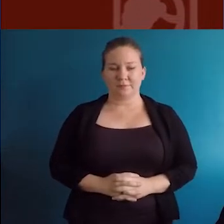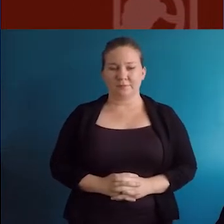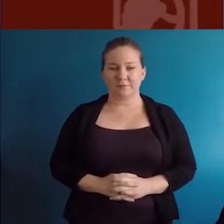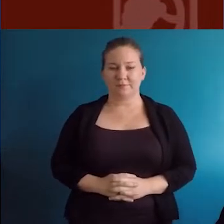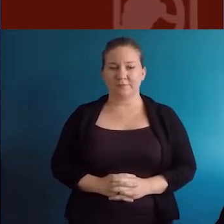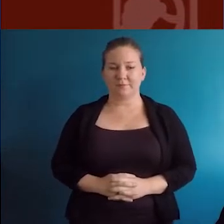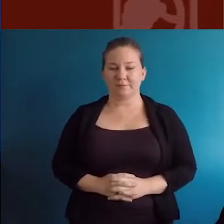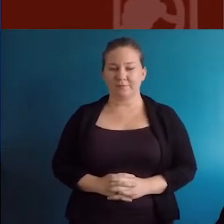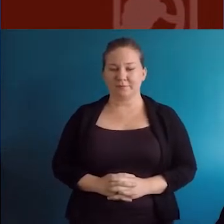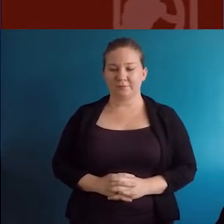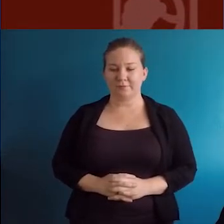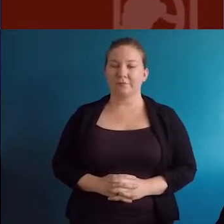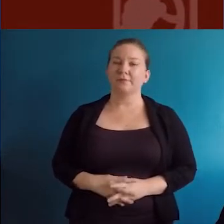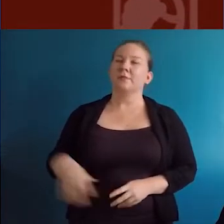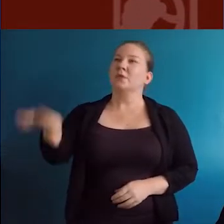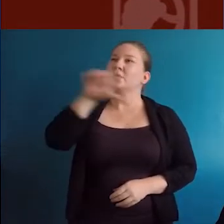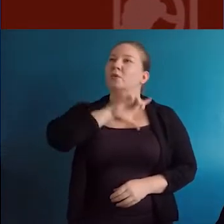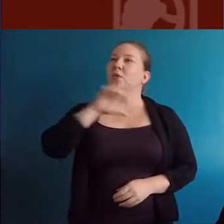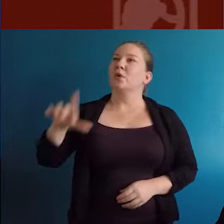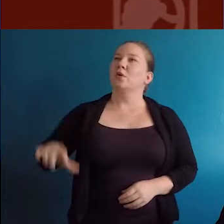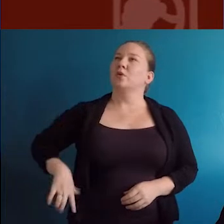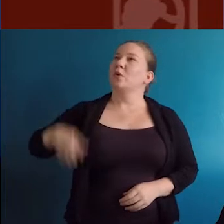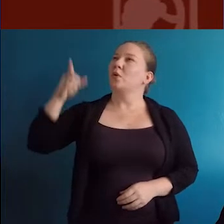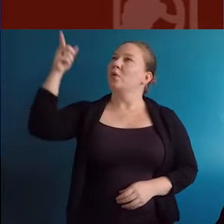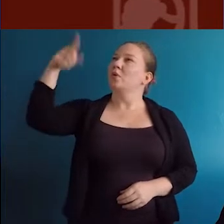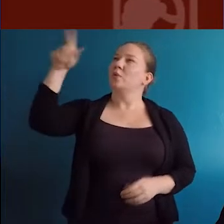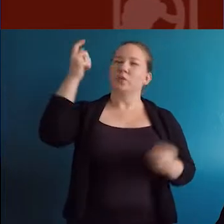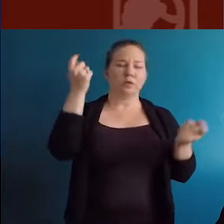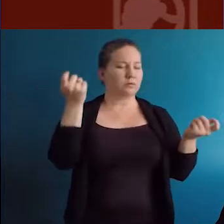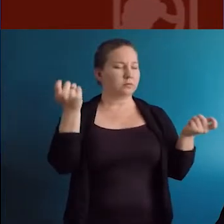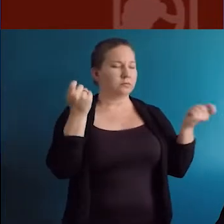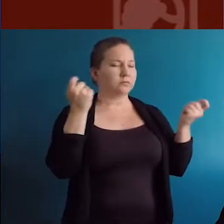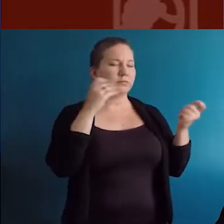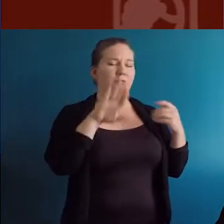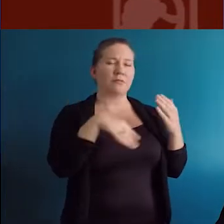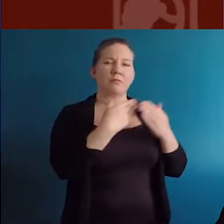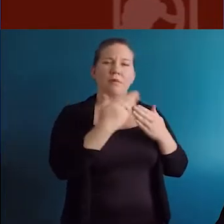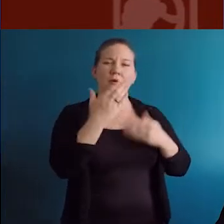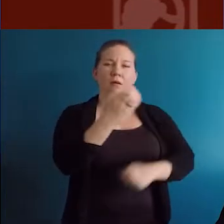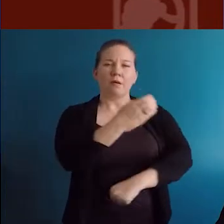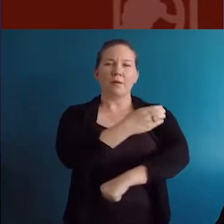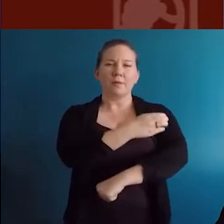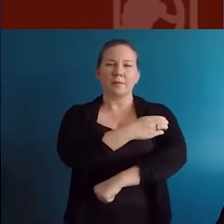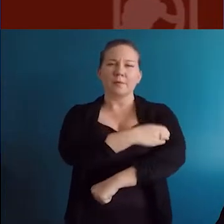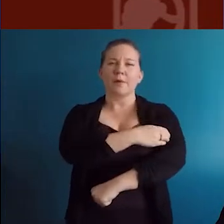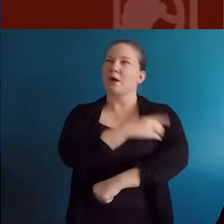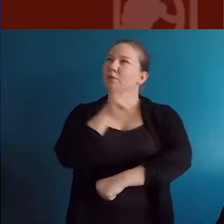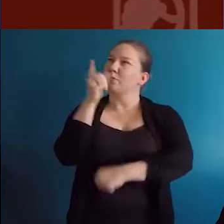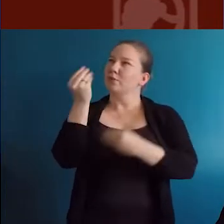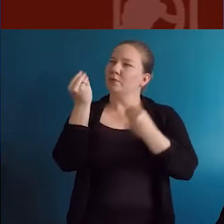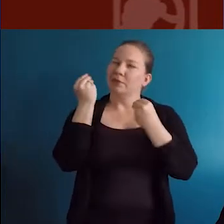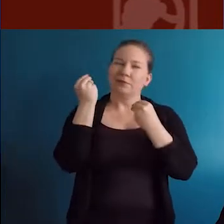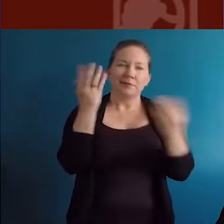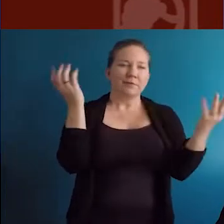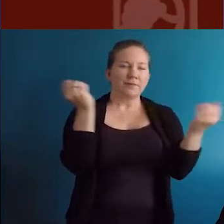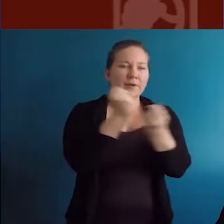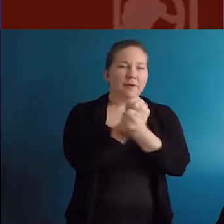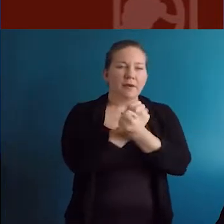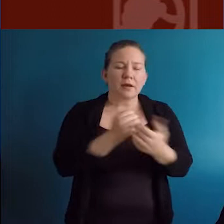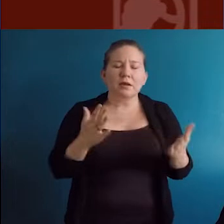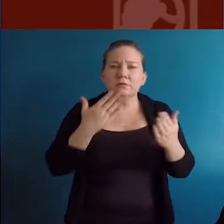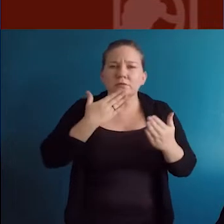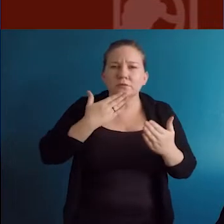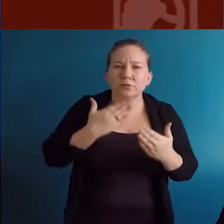might, the author and giver of all good things, graft in our hearts the love of your name. Increase in us